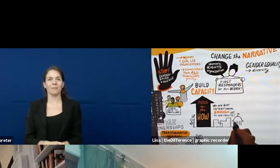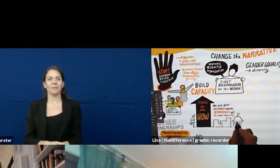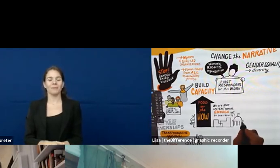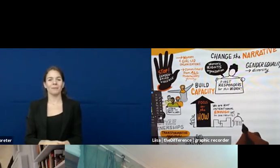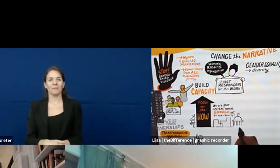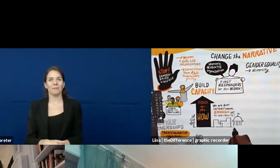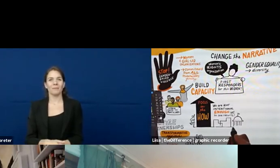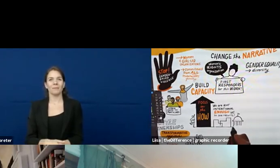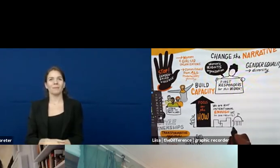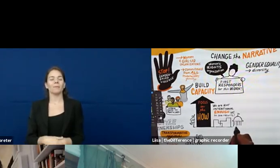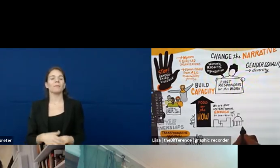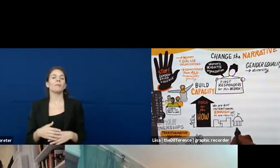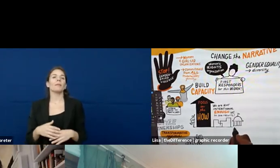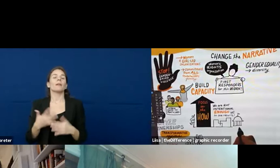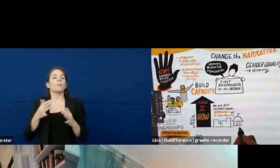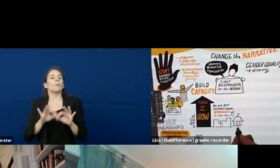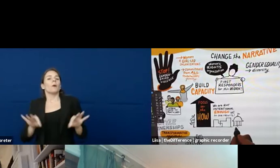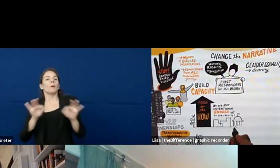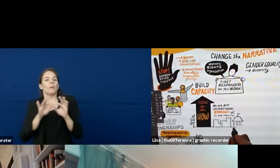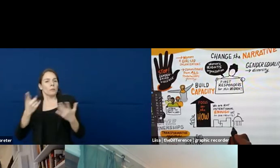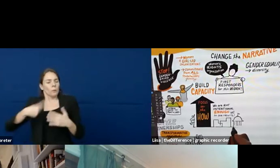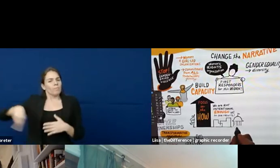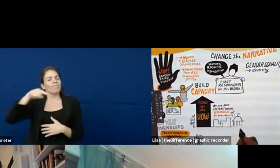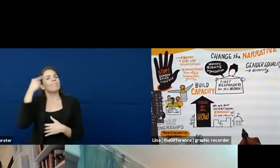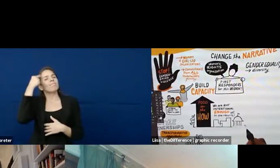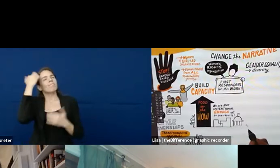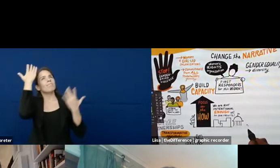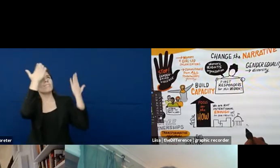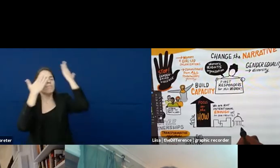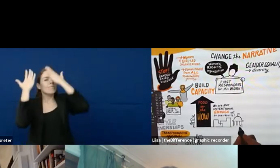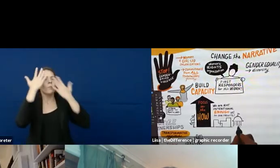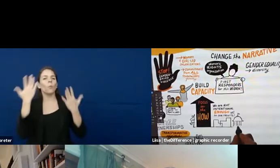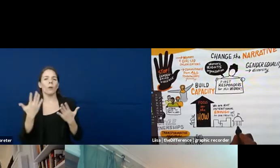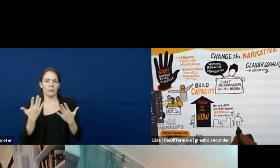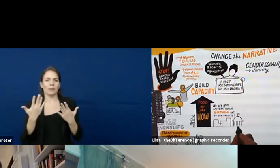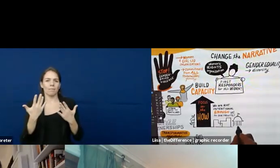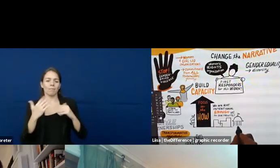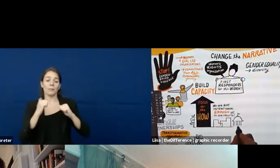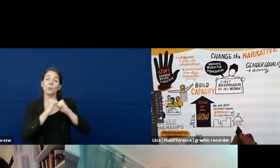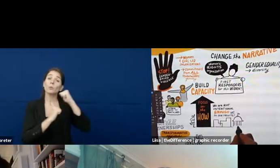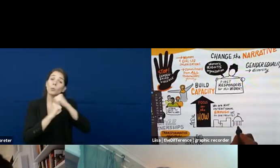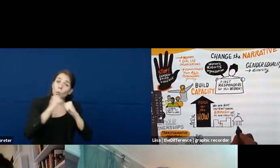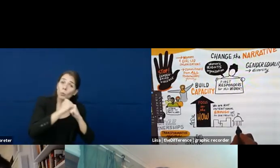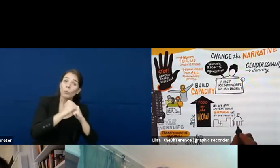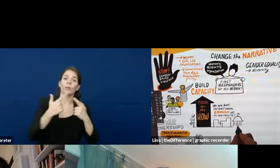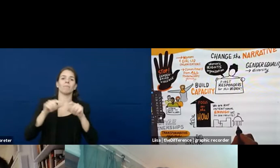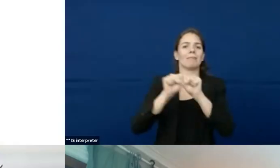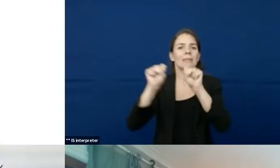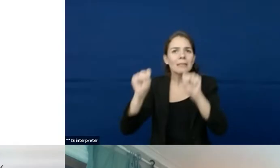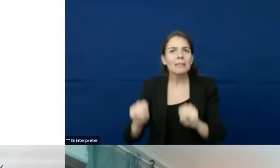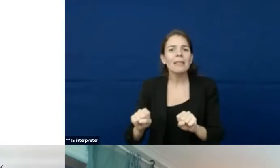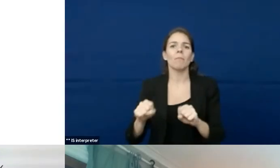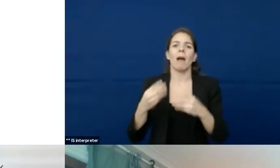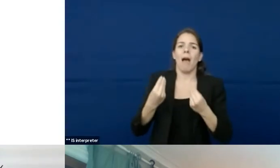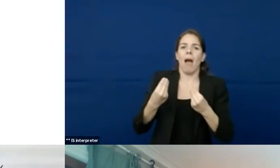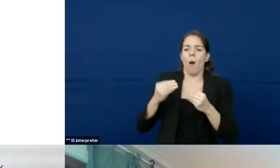anyone else, and we have experienced that so far. Thank you very much, Aldijana. So now